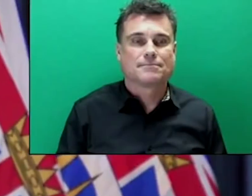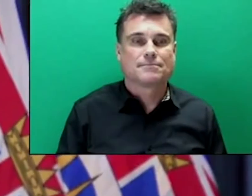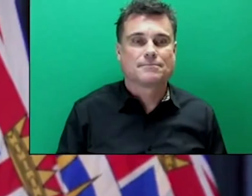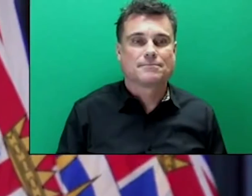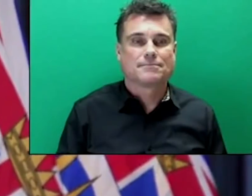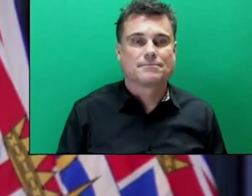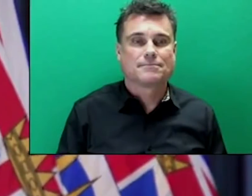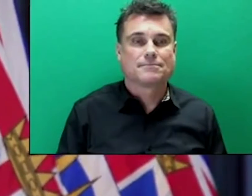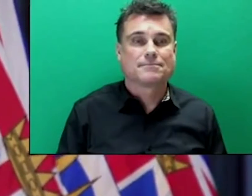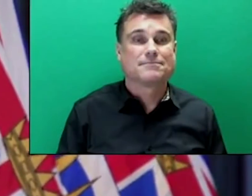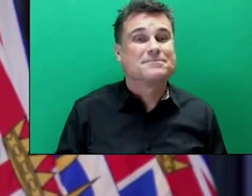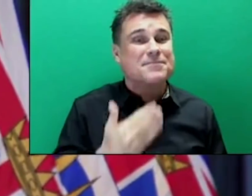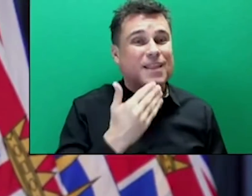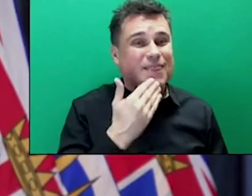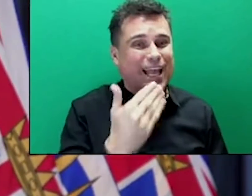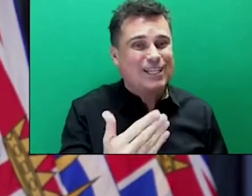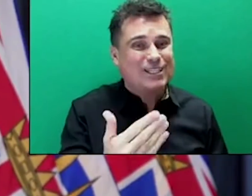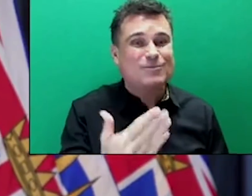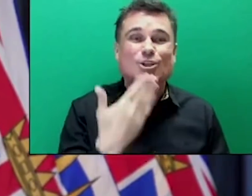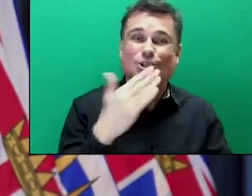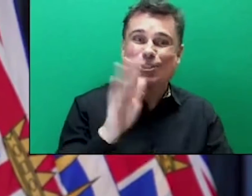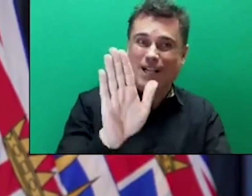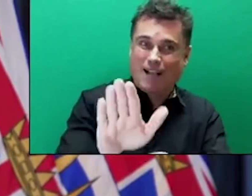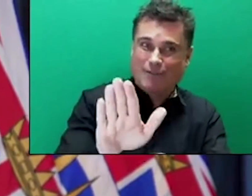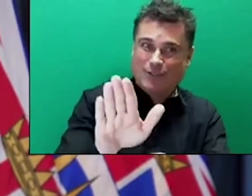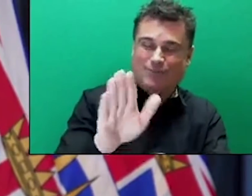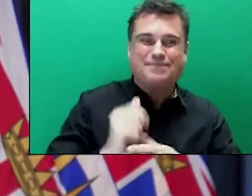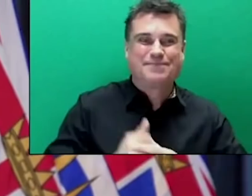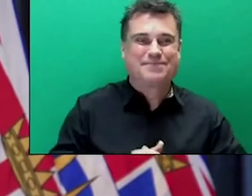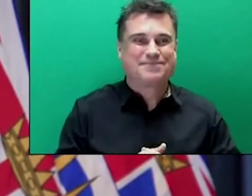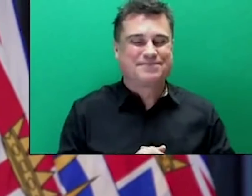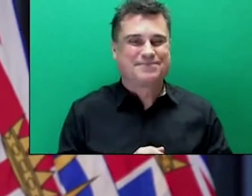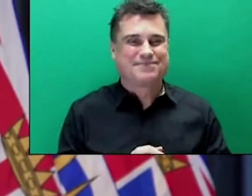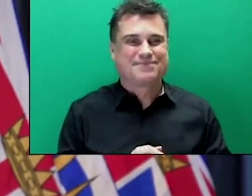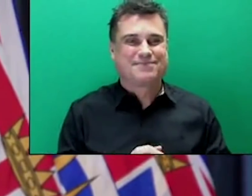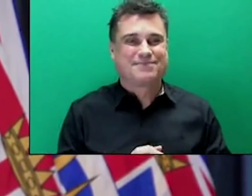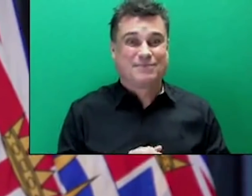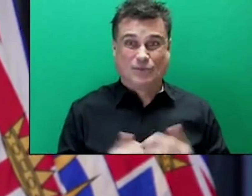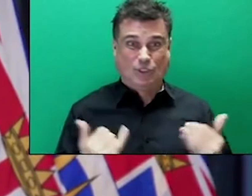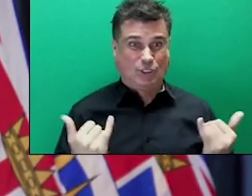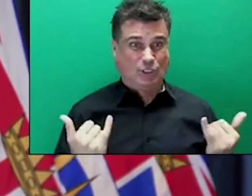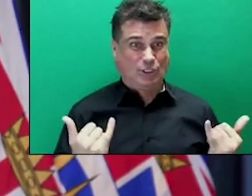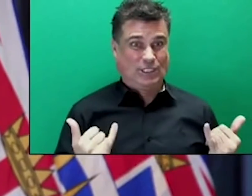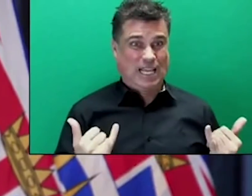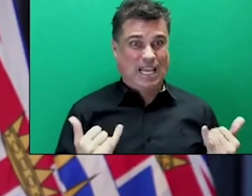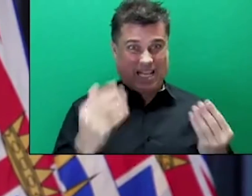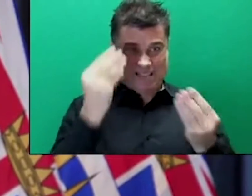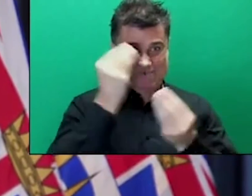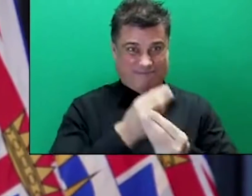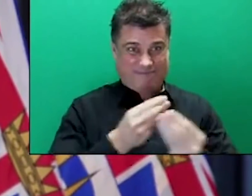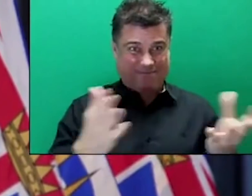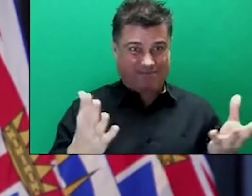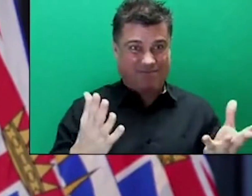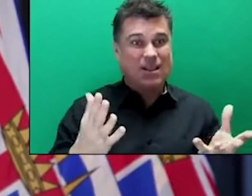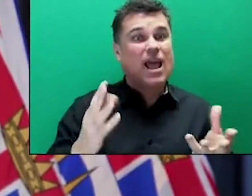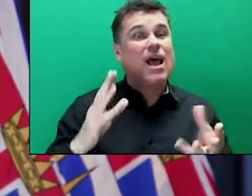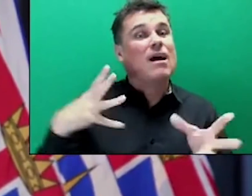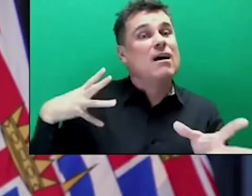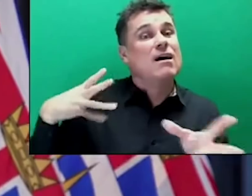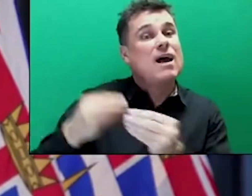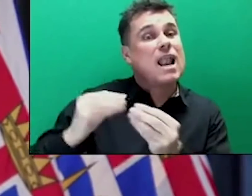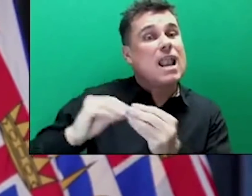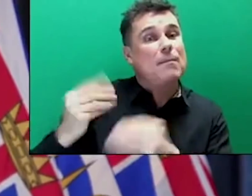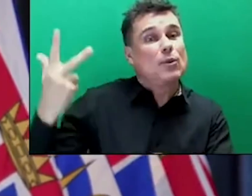Thank you very much and good afternoon. So today we're reporting our weekend numbers. So the first